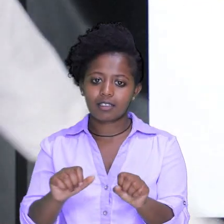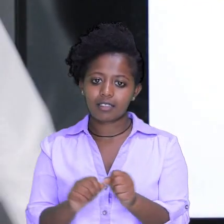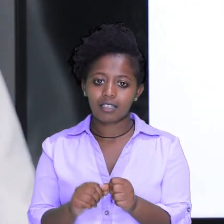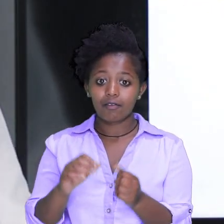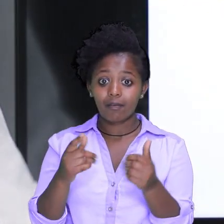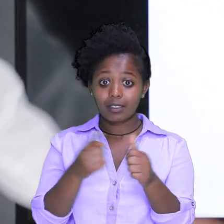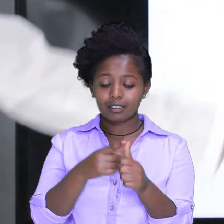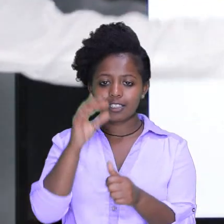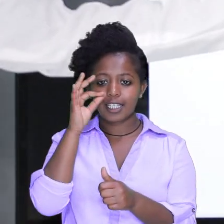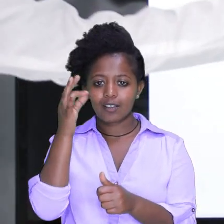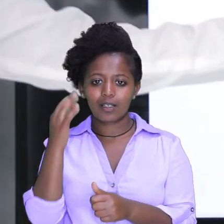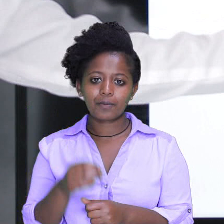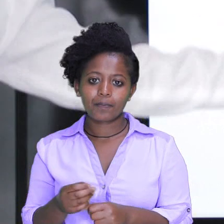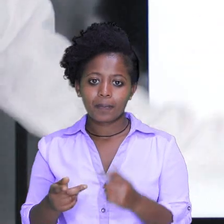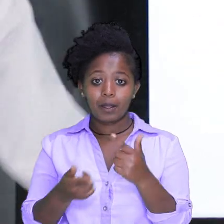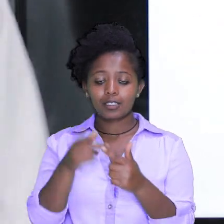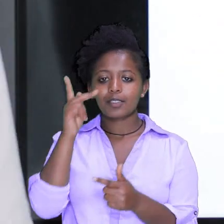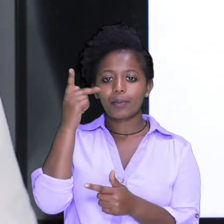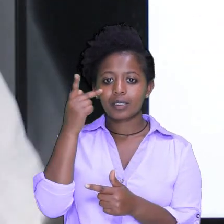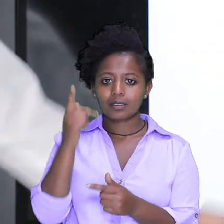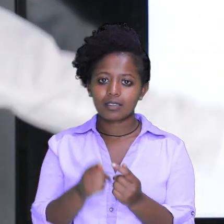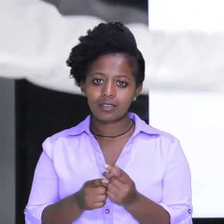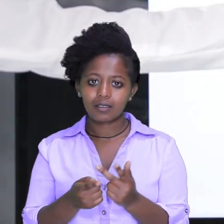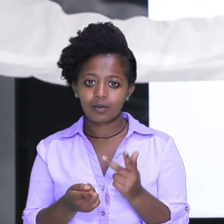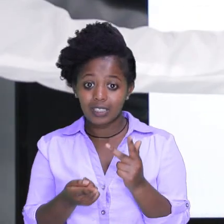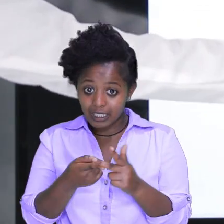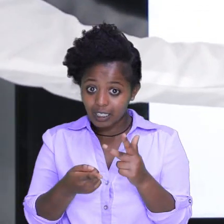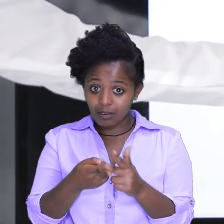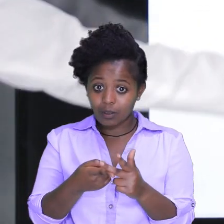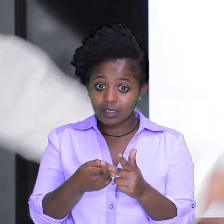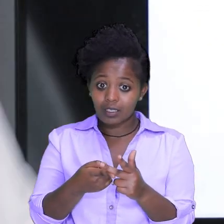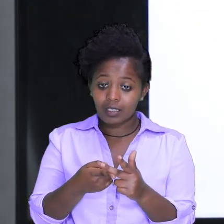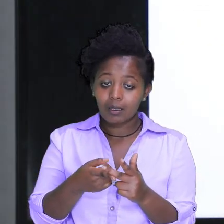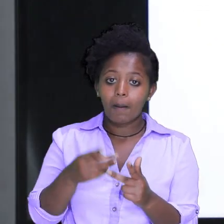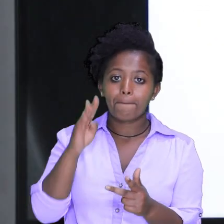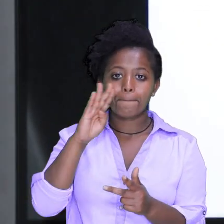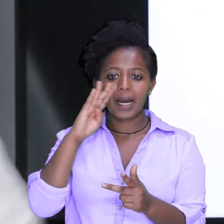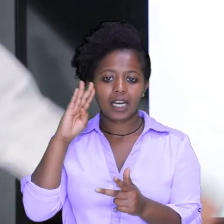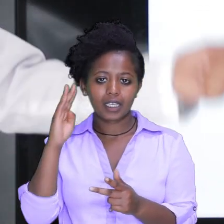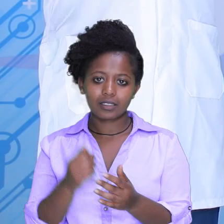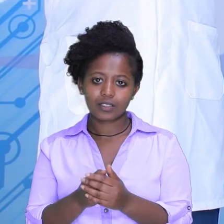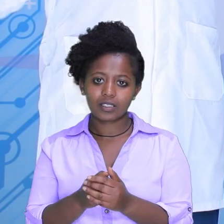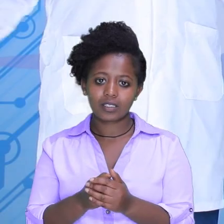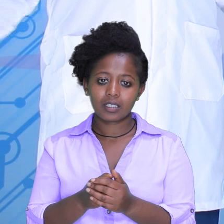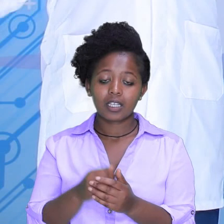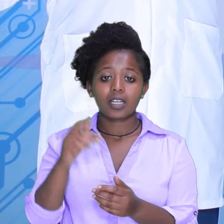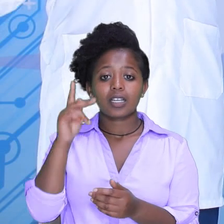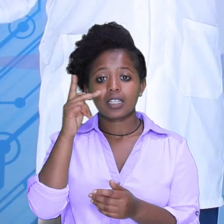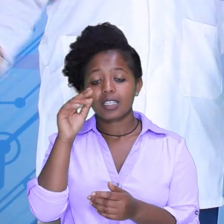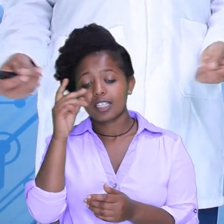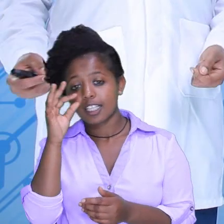India. Second one, Pakistan. The third one, Bangladesh. India